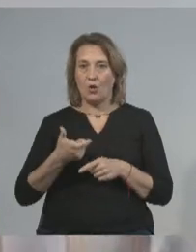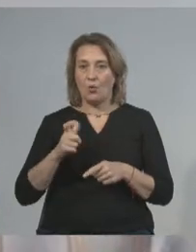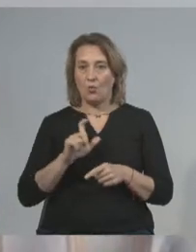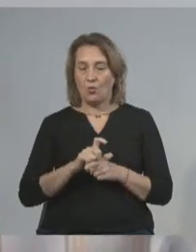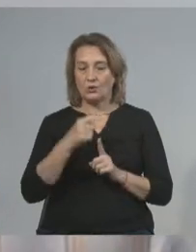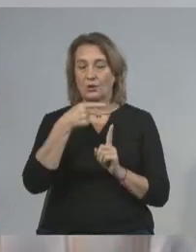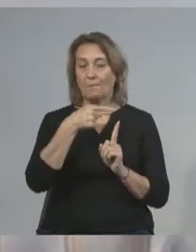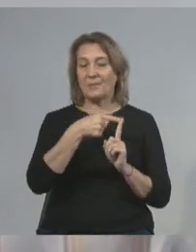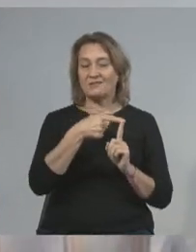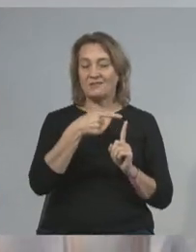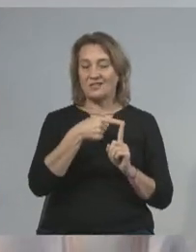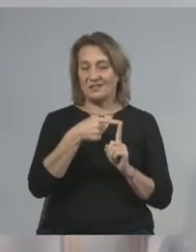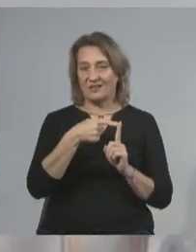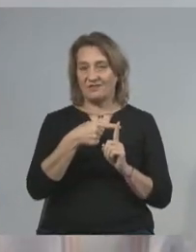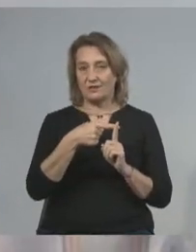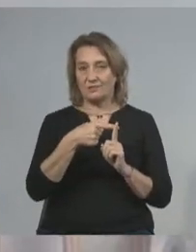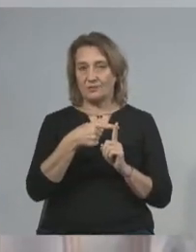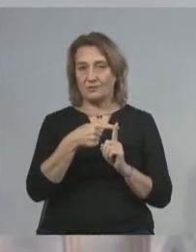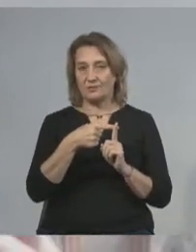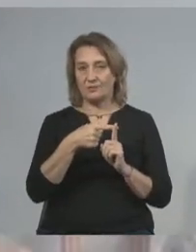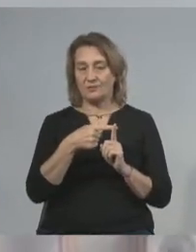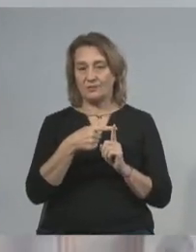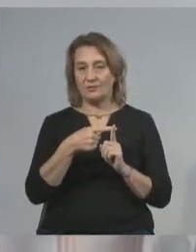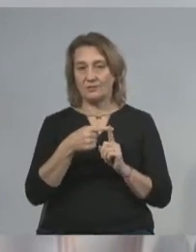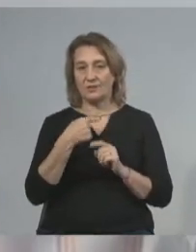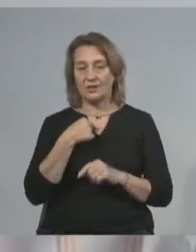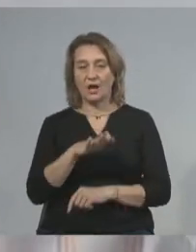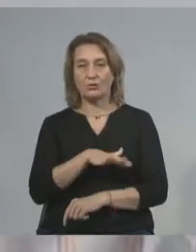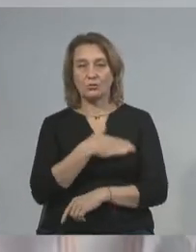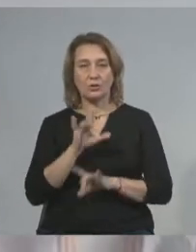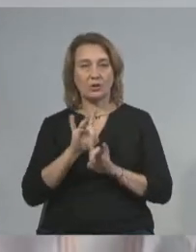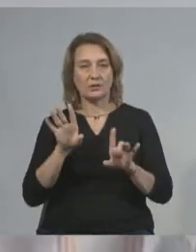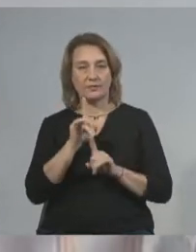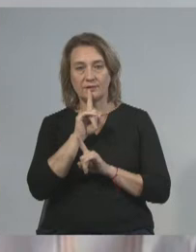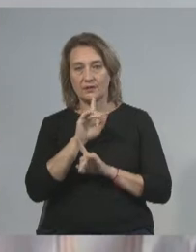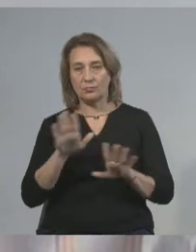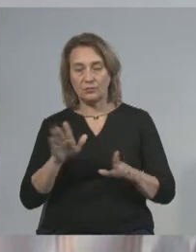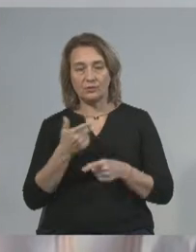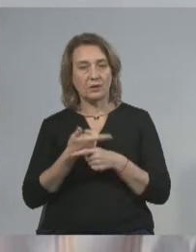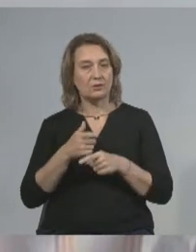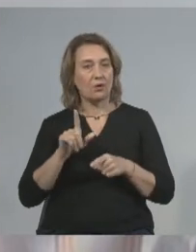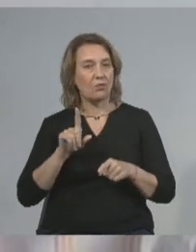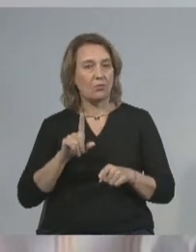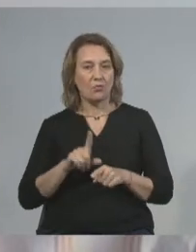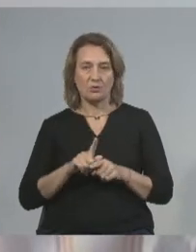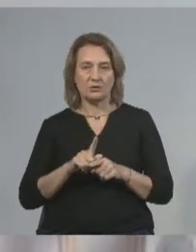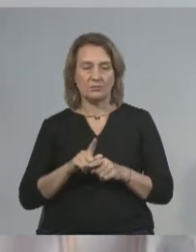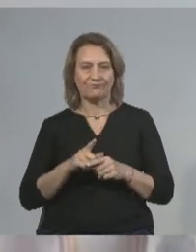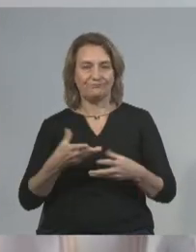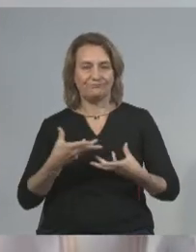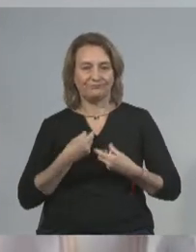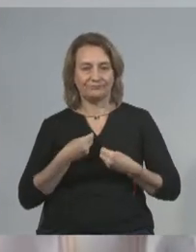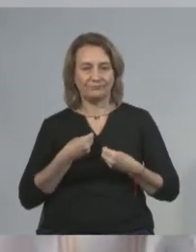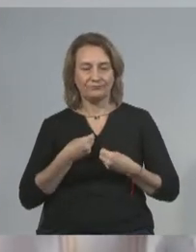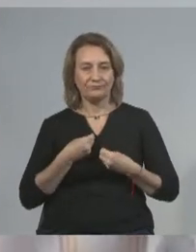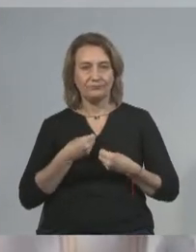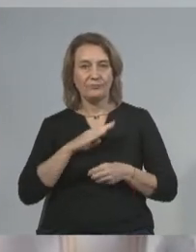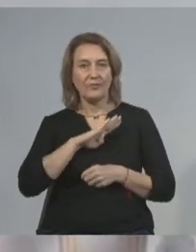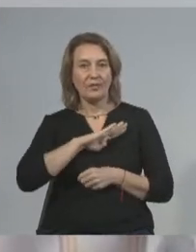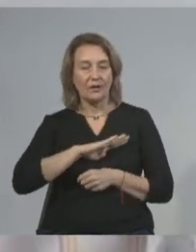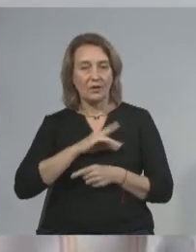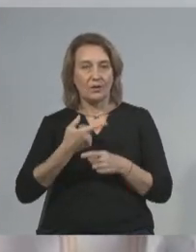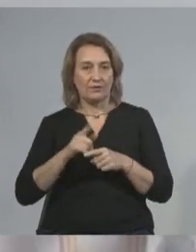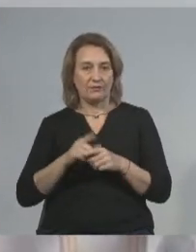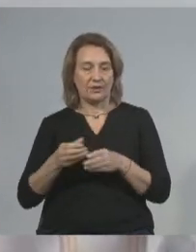this topic and not from the very positive point of view so i shall not dwell on it separately of course it's a very vulnerable group of